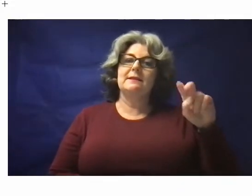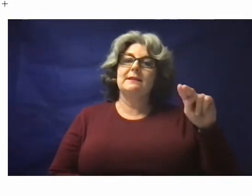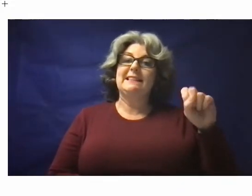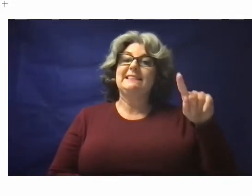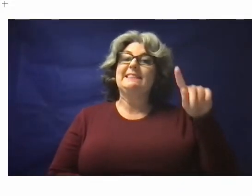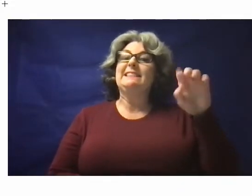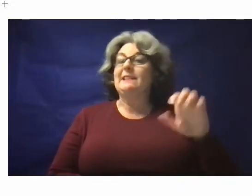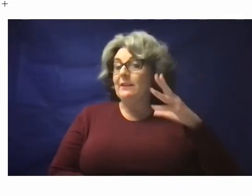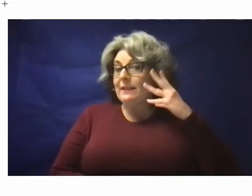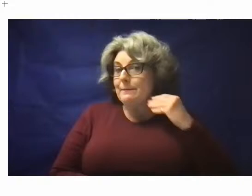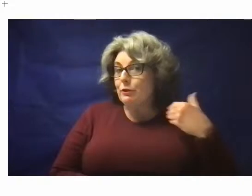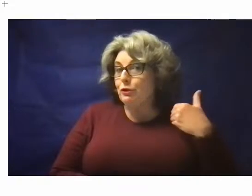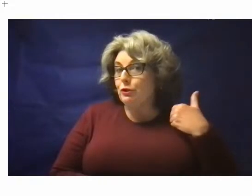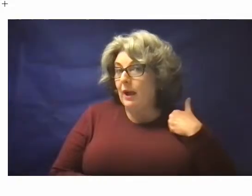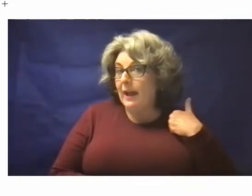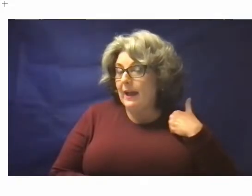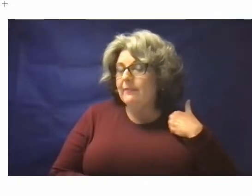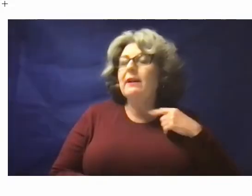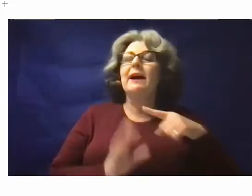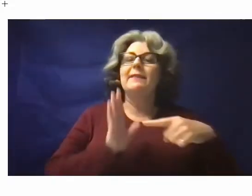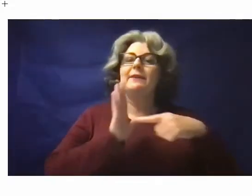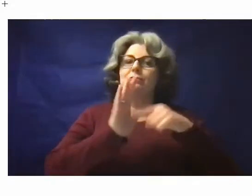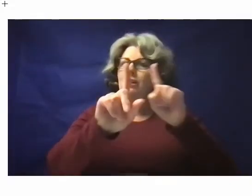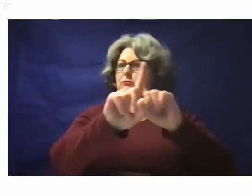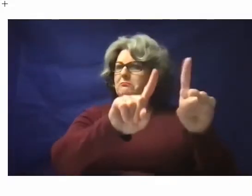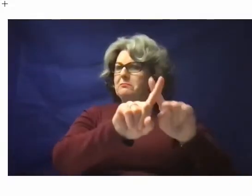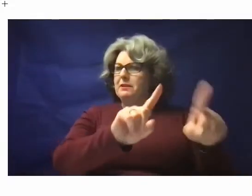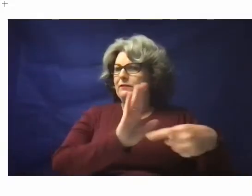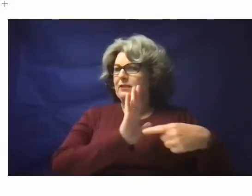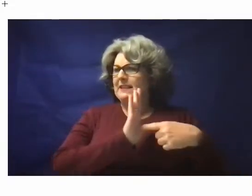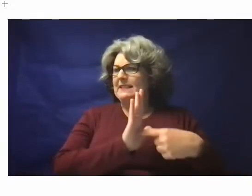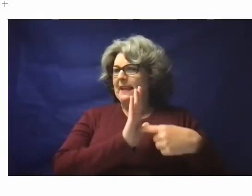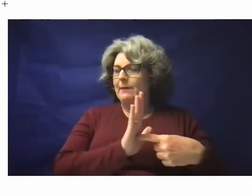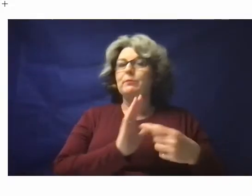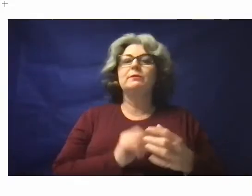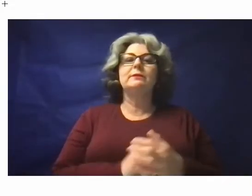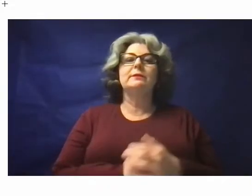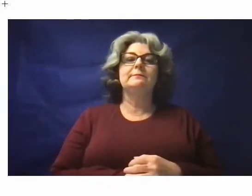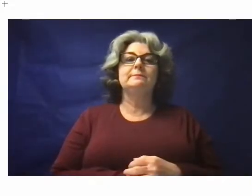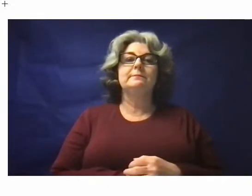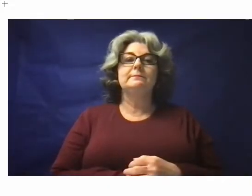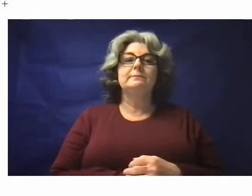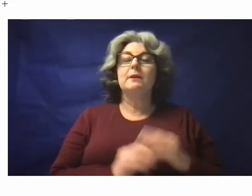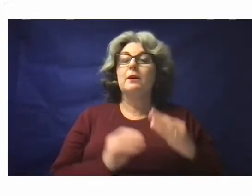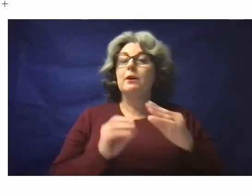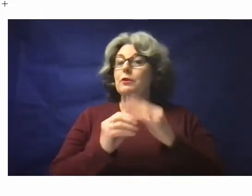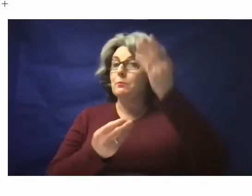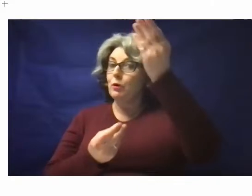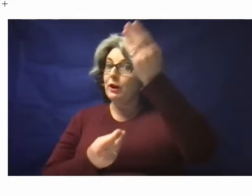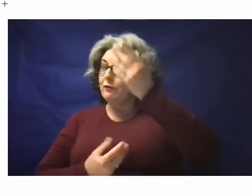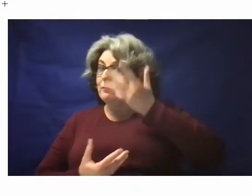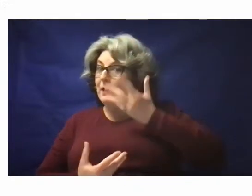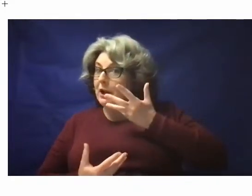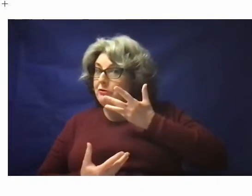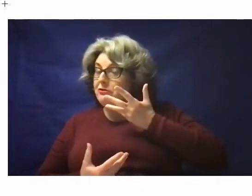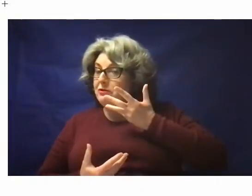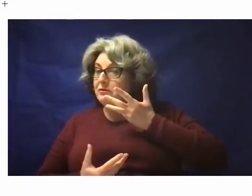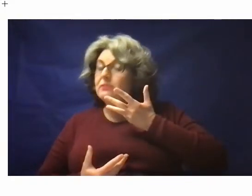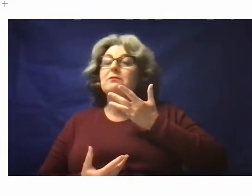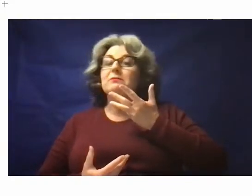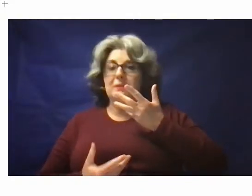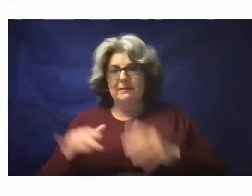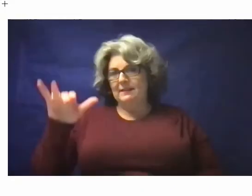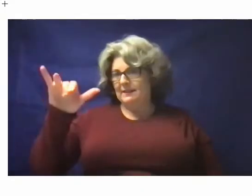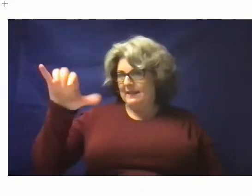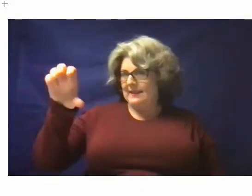really put in as many examples as you have. Because for us, the more information we have, the more we can confidently say, yes, here's how it shapes